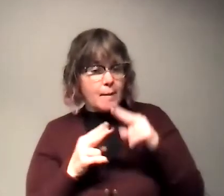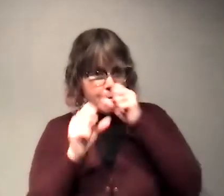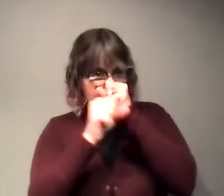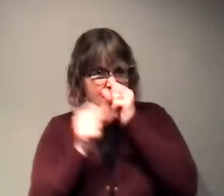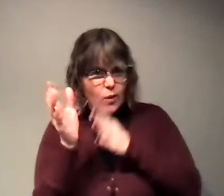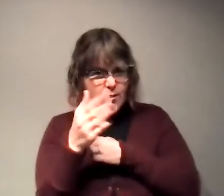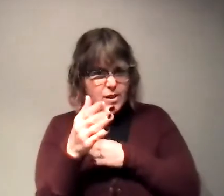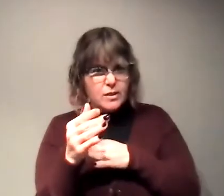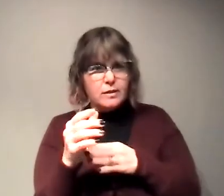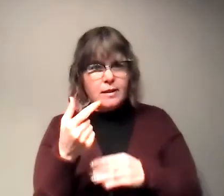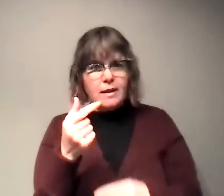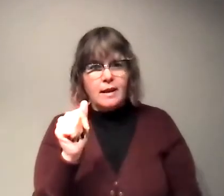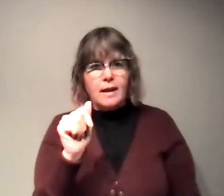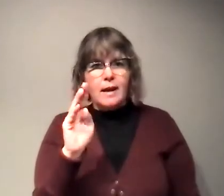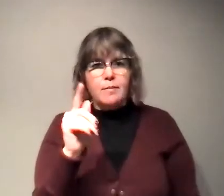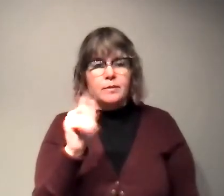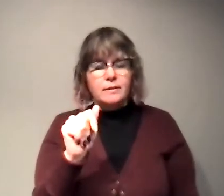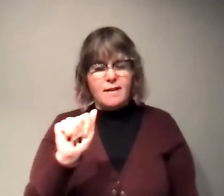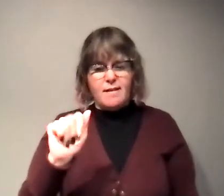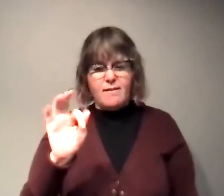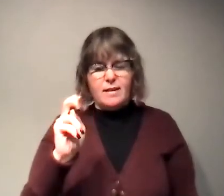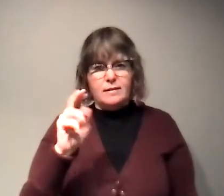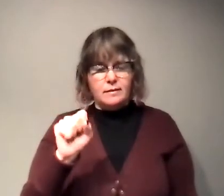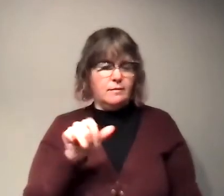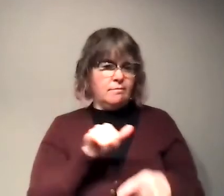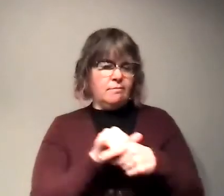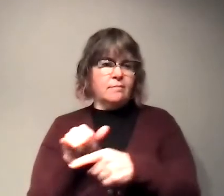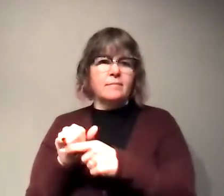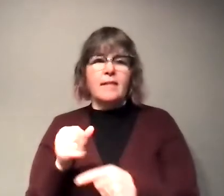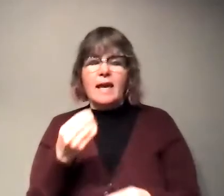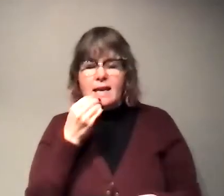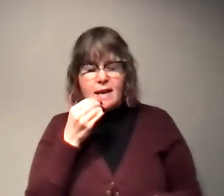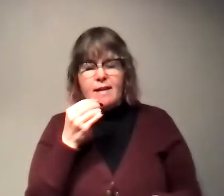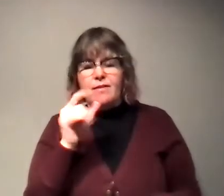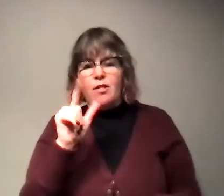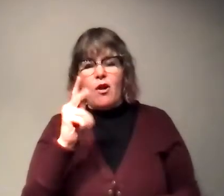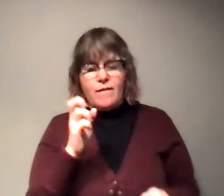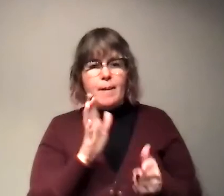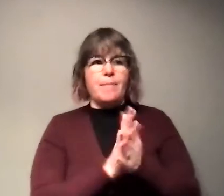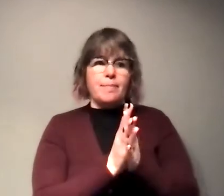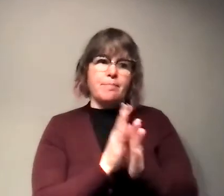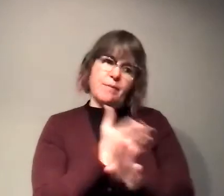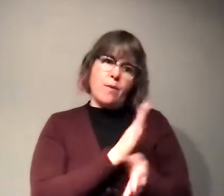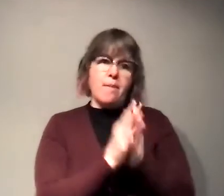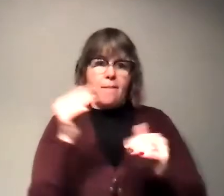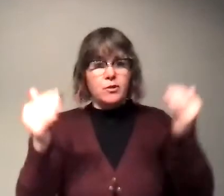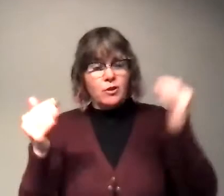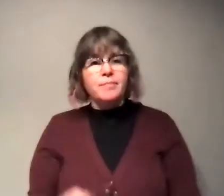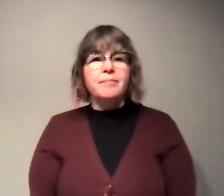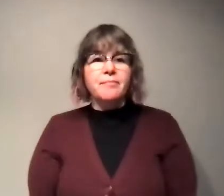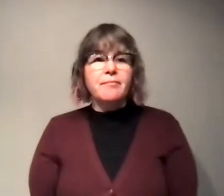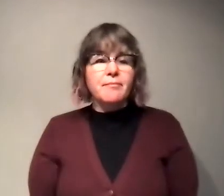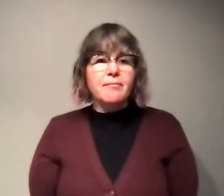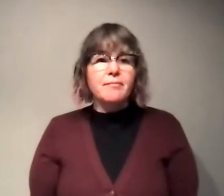fish, Gambusia affinans. They eat the larvae before they can turn into adults. Very cool. Very cool. don't